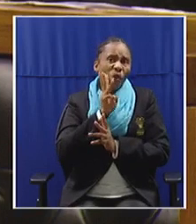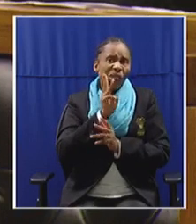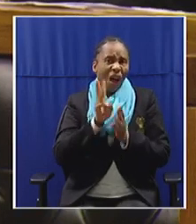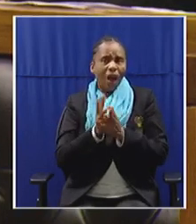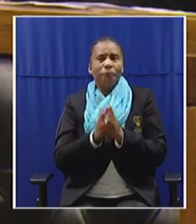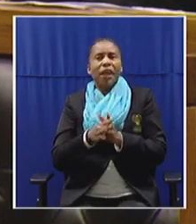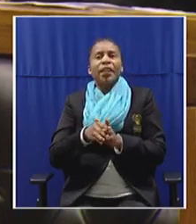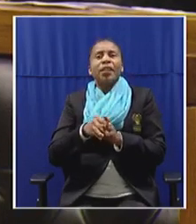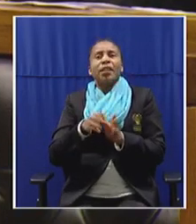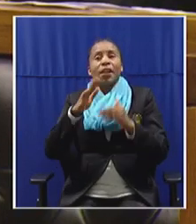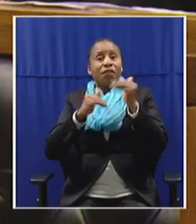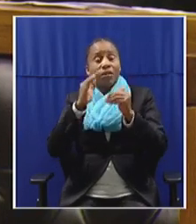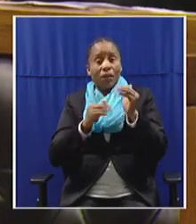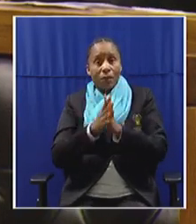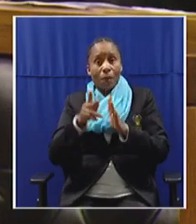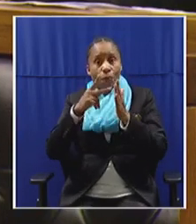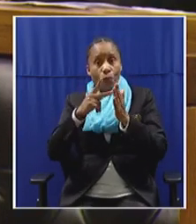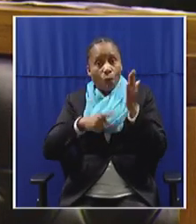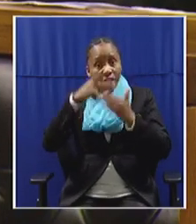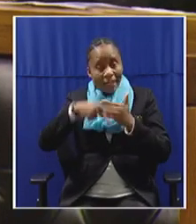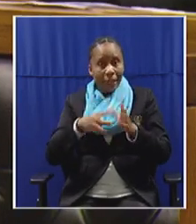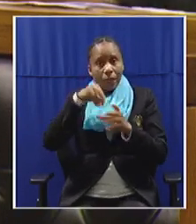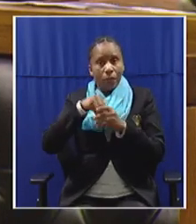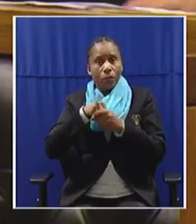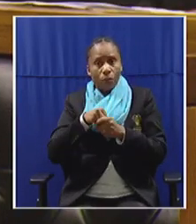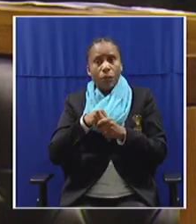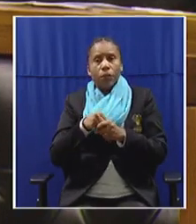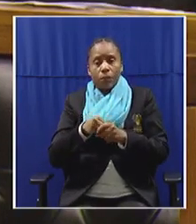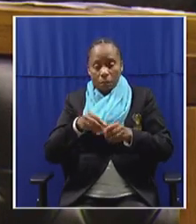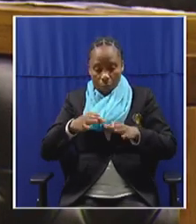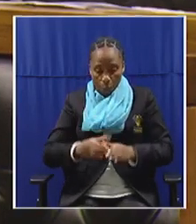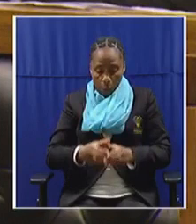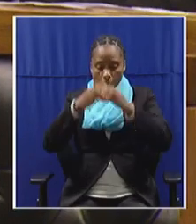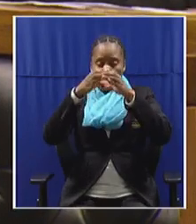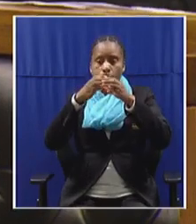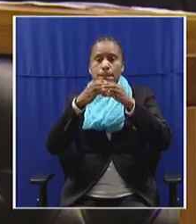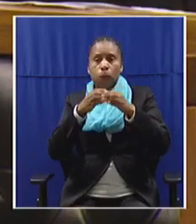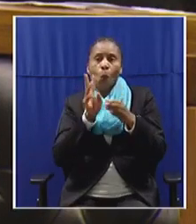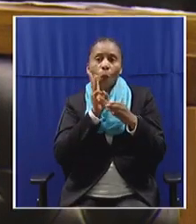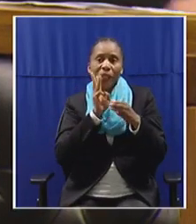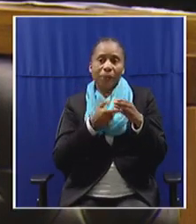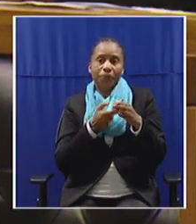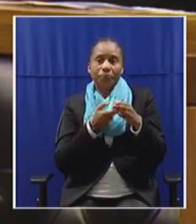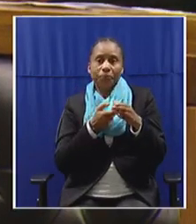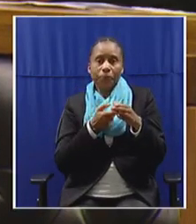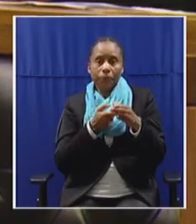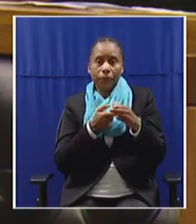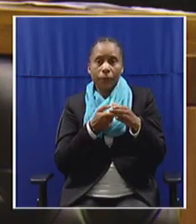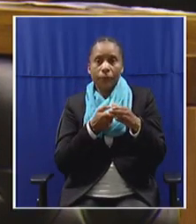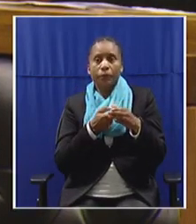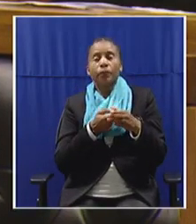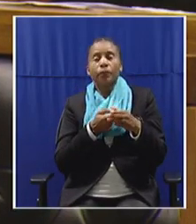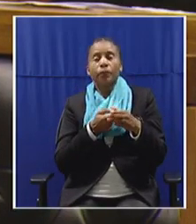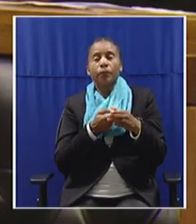projects, including boreholes and desilting of dams. The main